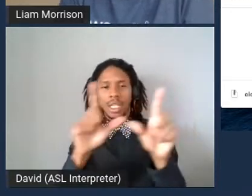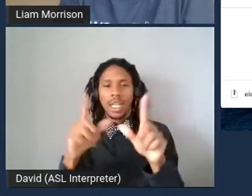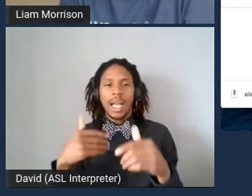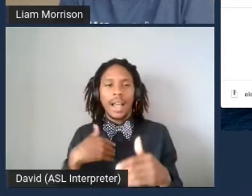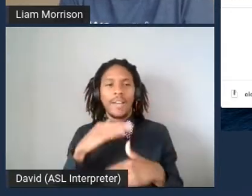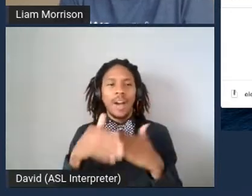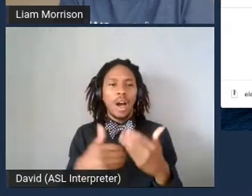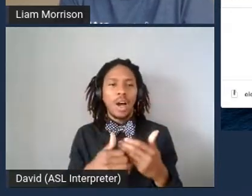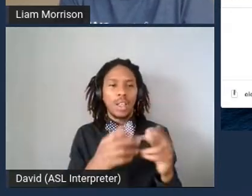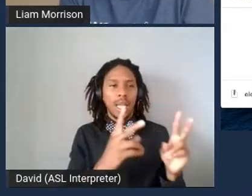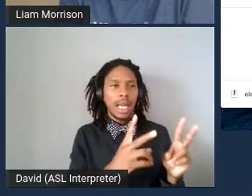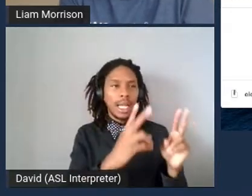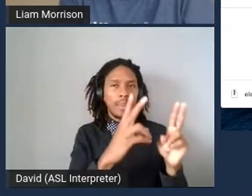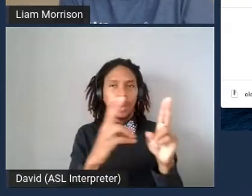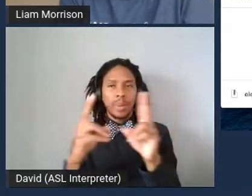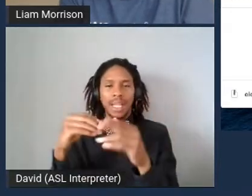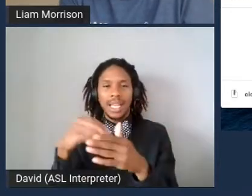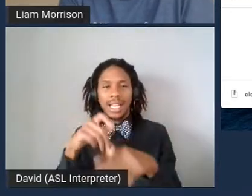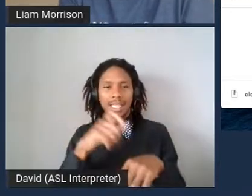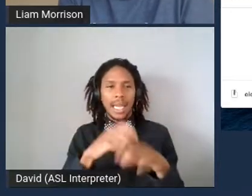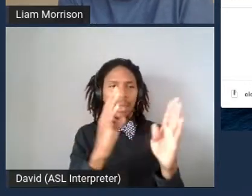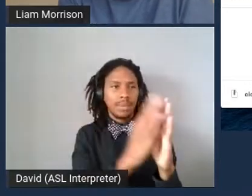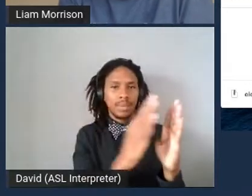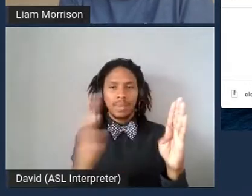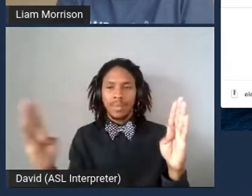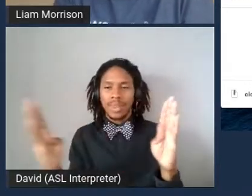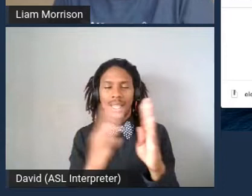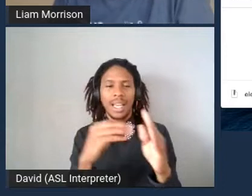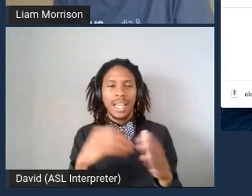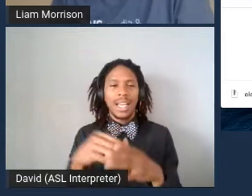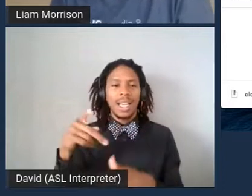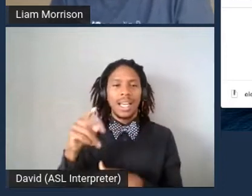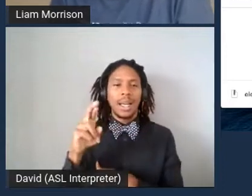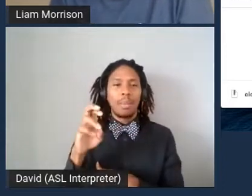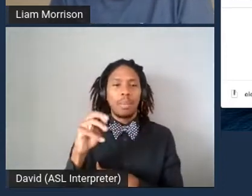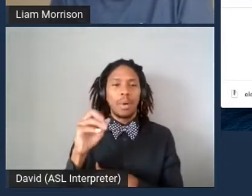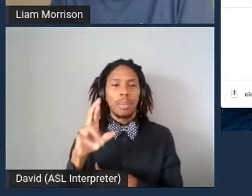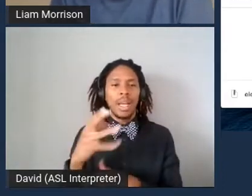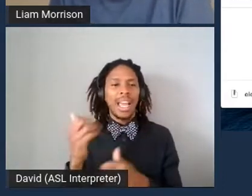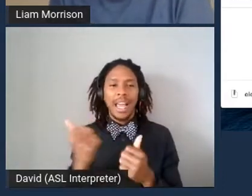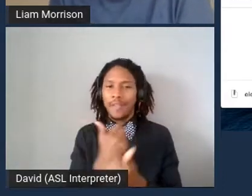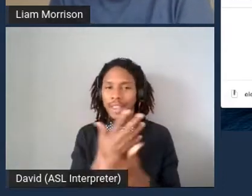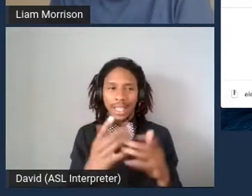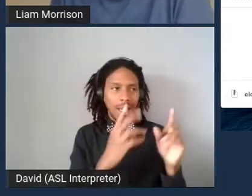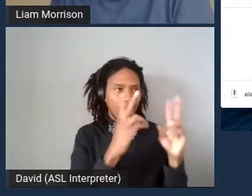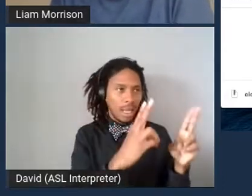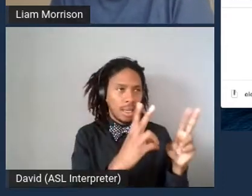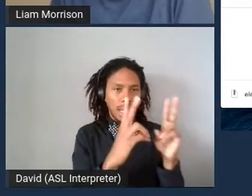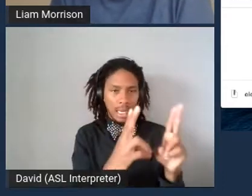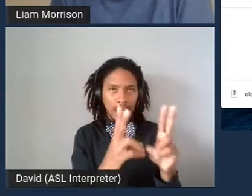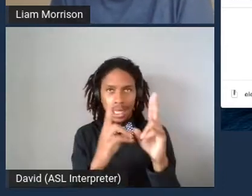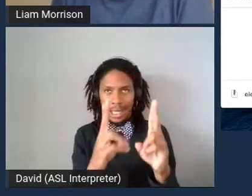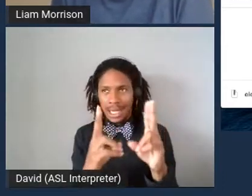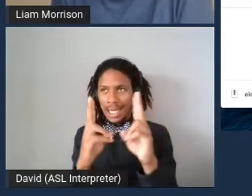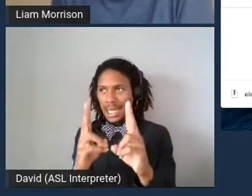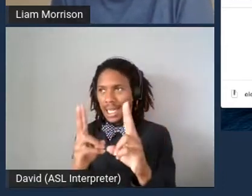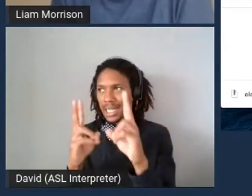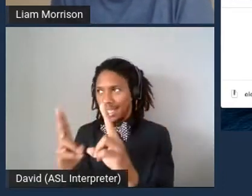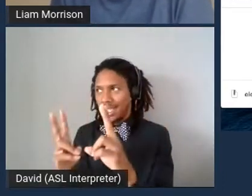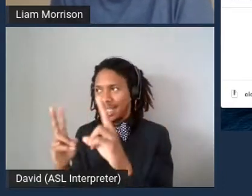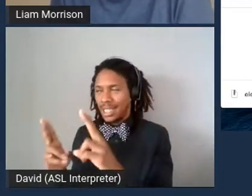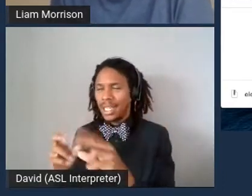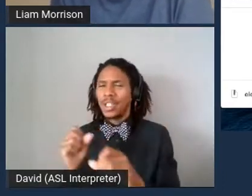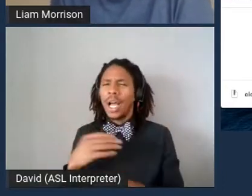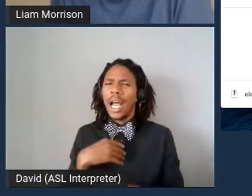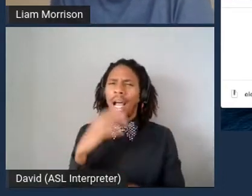the clips in a timeline in something like Premiere Pro. Everything would be cut up and everything, right? And then I'm